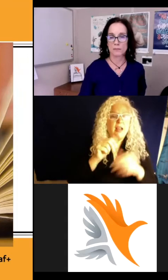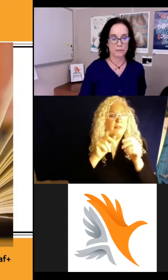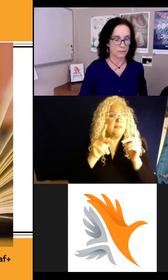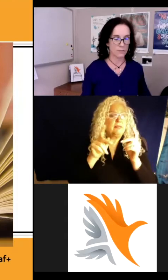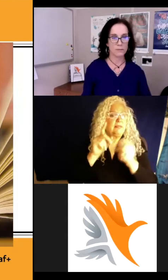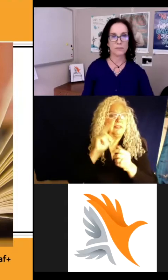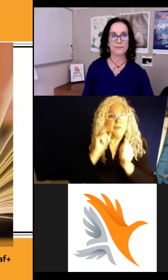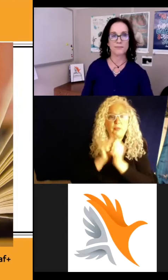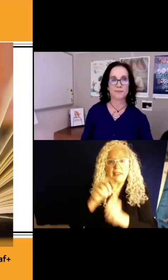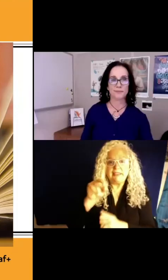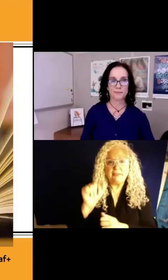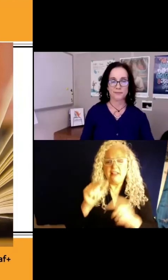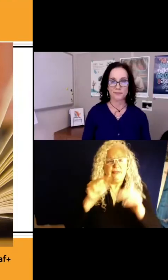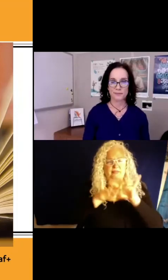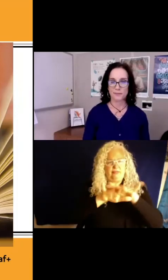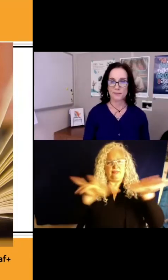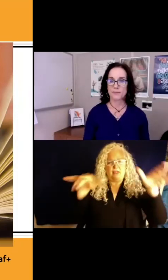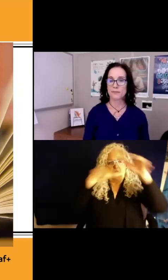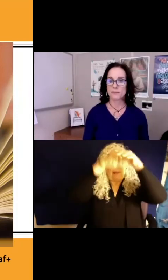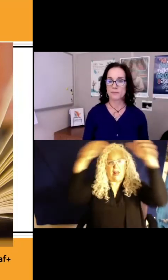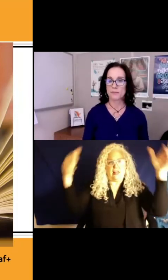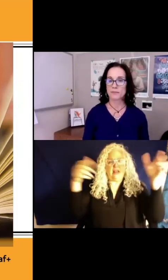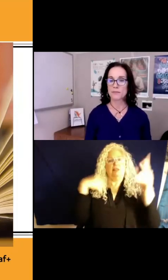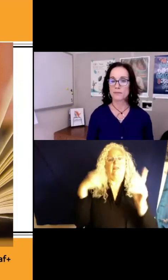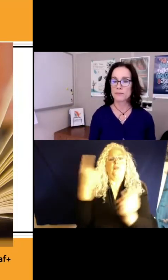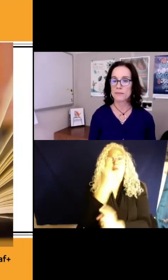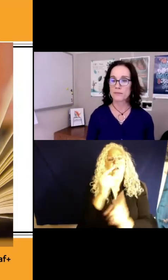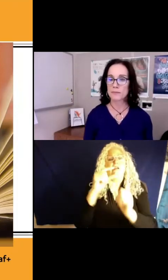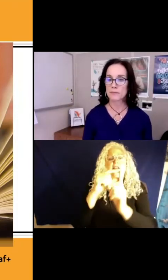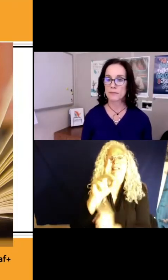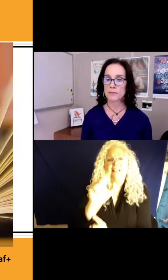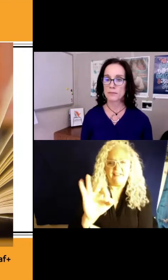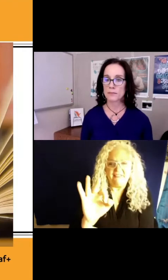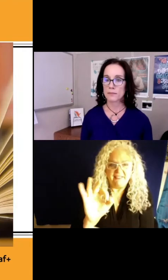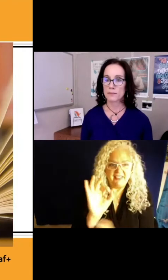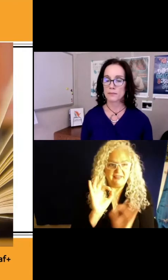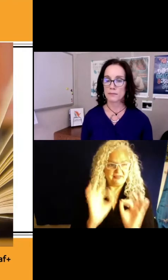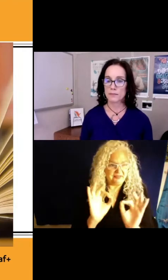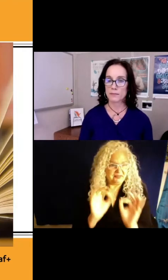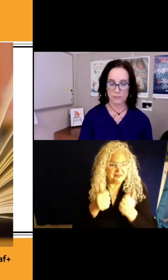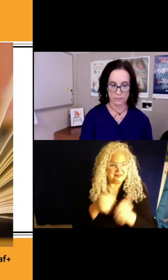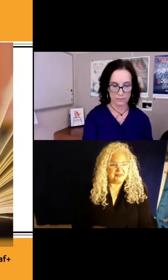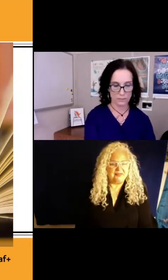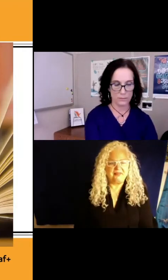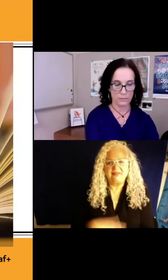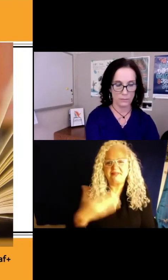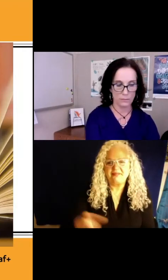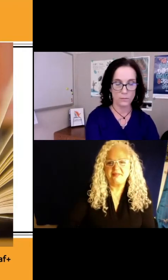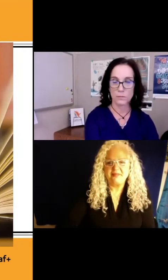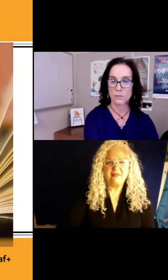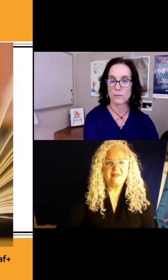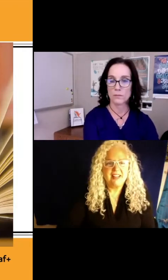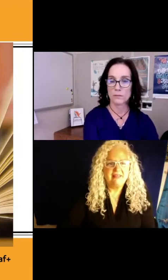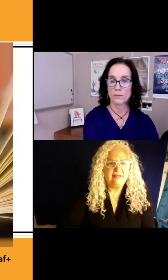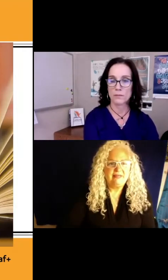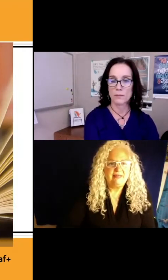of hearing individuals, deaf blind individuals, deaf with other disabilities. So it's all one umbrella that we're using the term